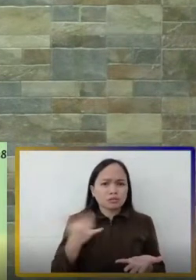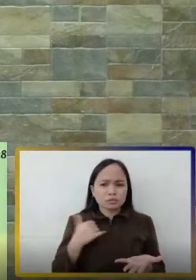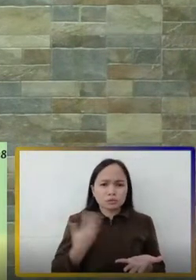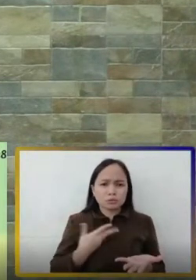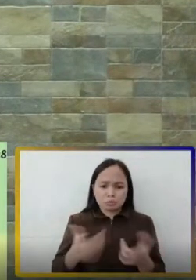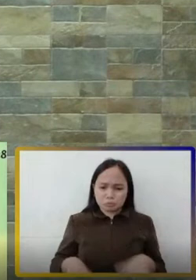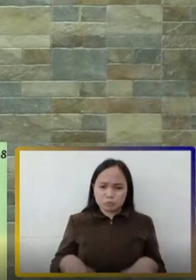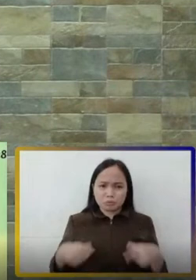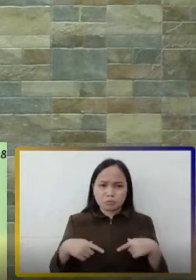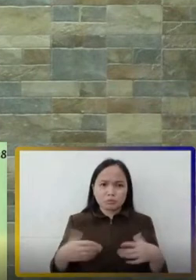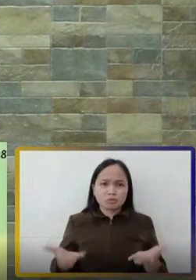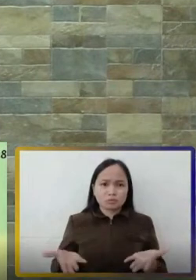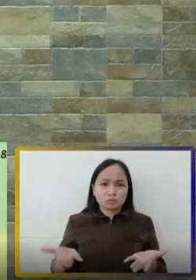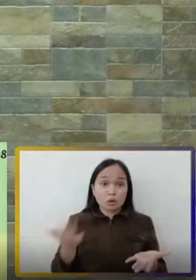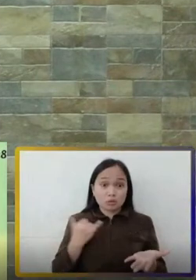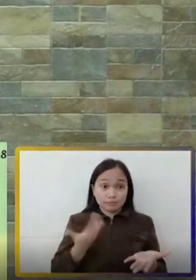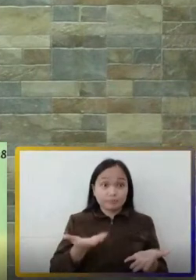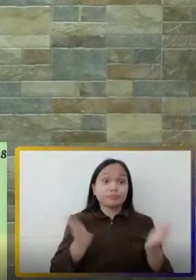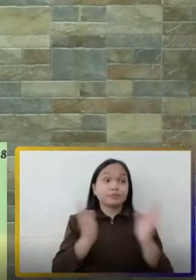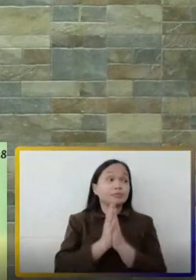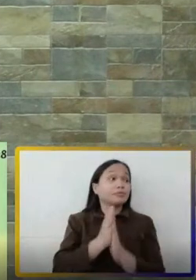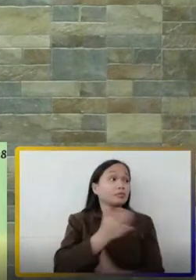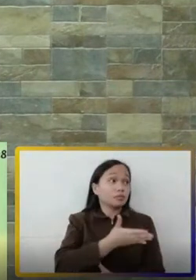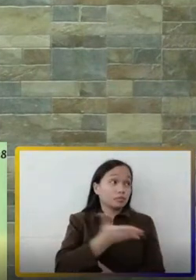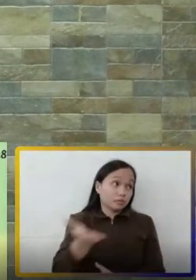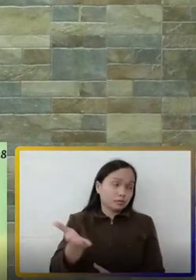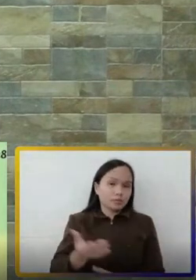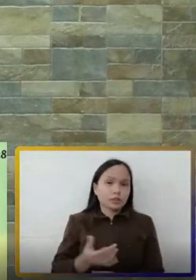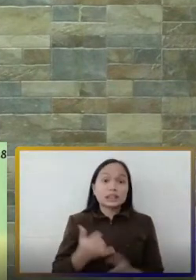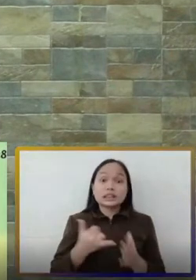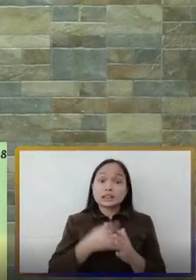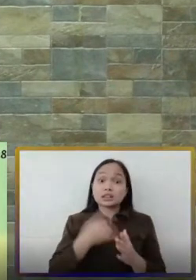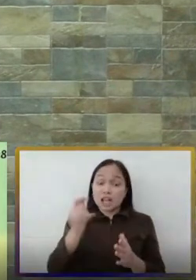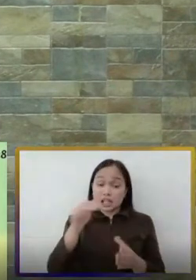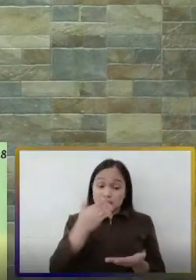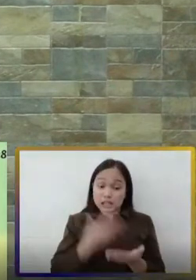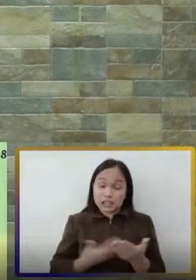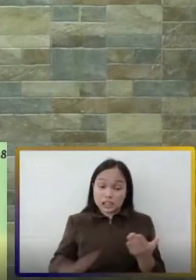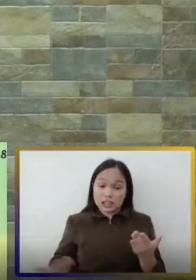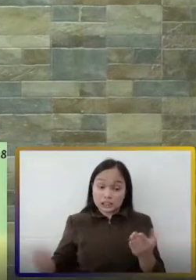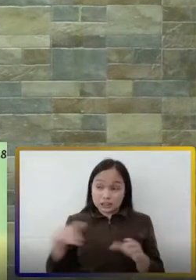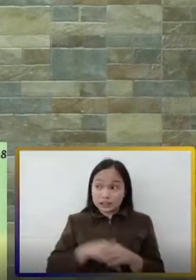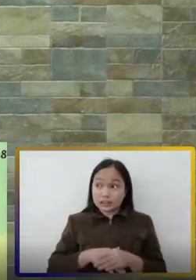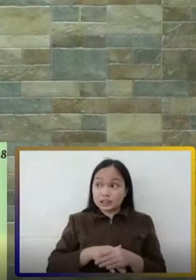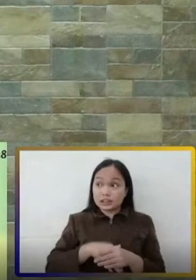All right, listen. Let me ask you a question. Is the content of the things